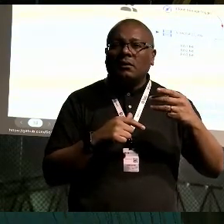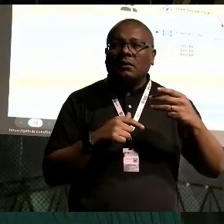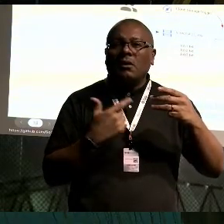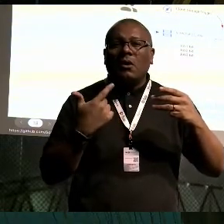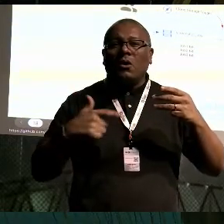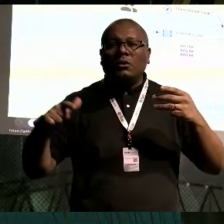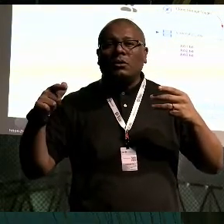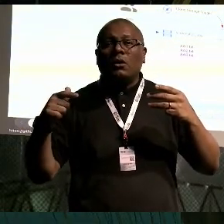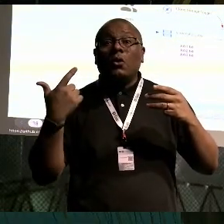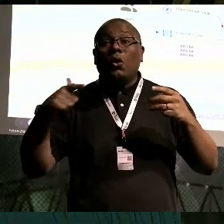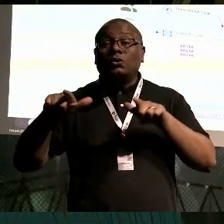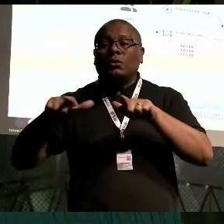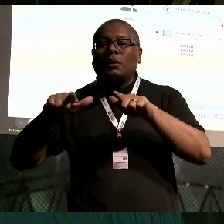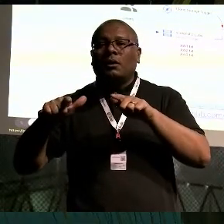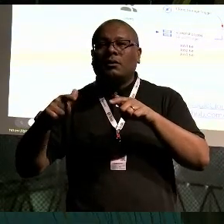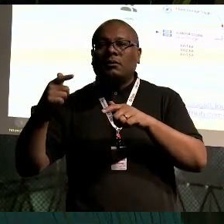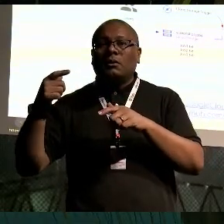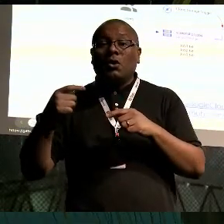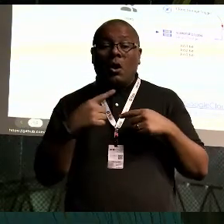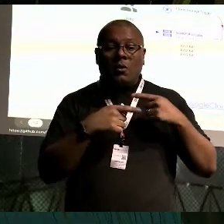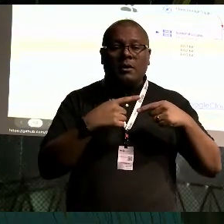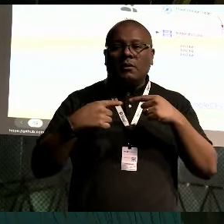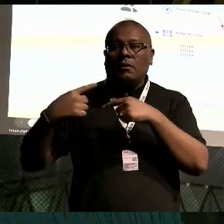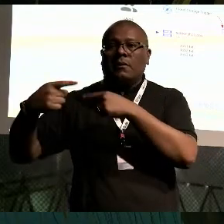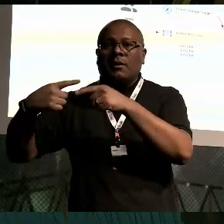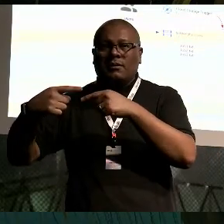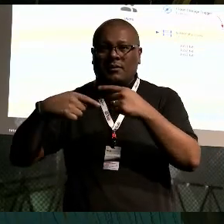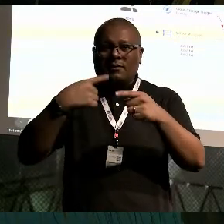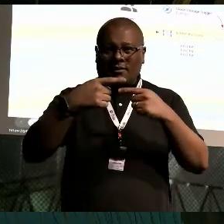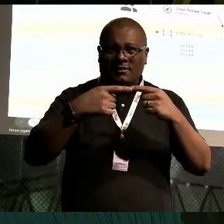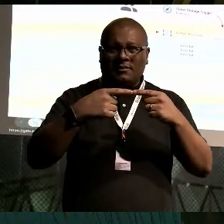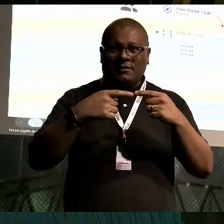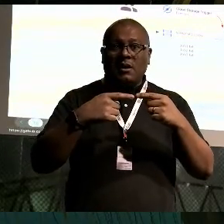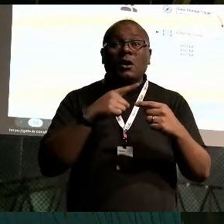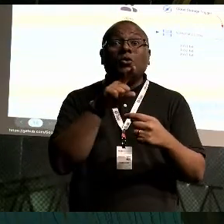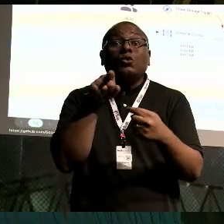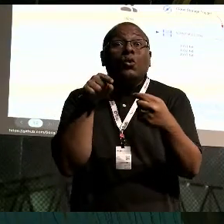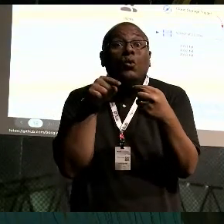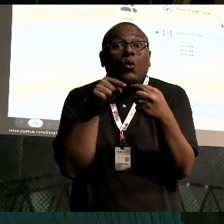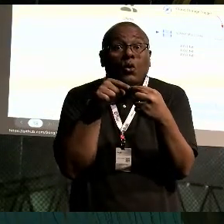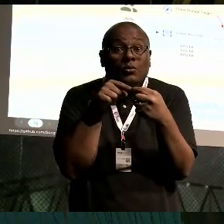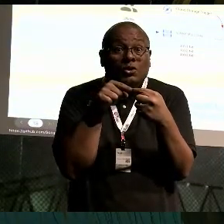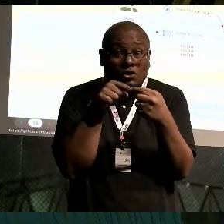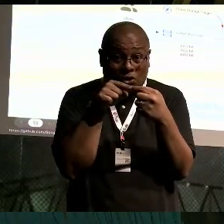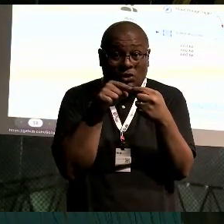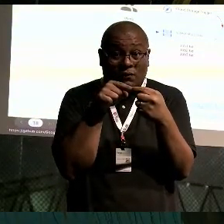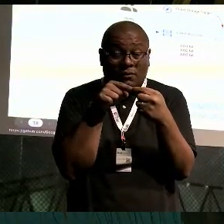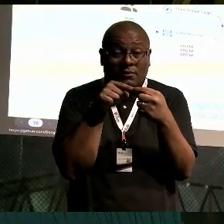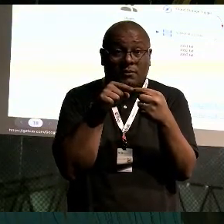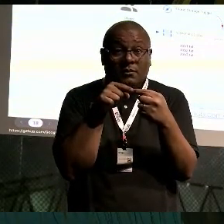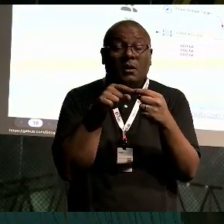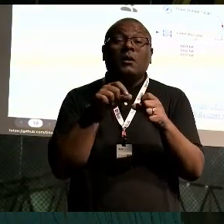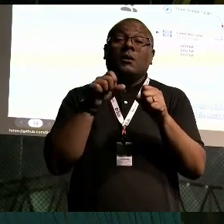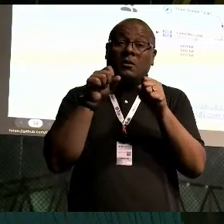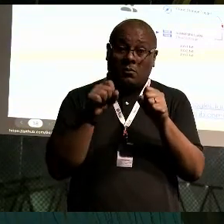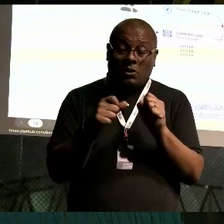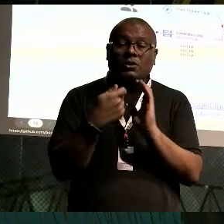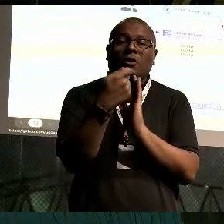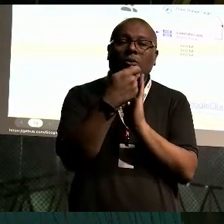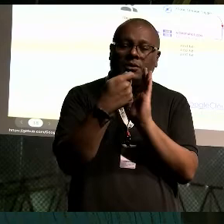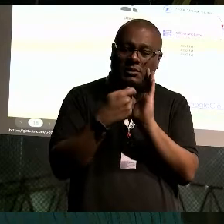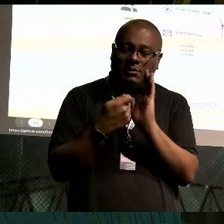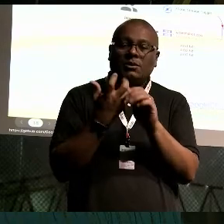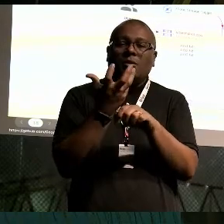Cloud Run jobs to run them. And these Cloud Run jobs will go and fetch the websites and download the screenshots of